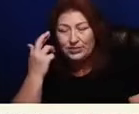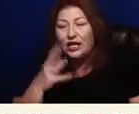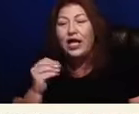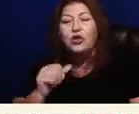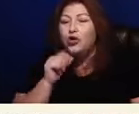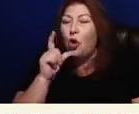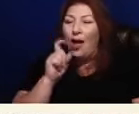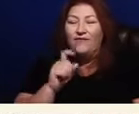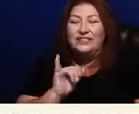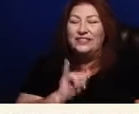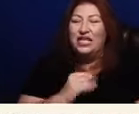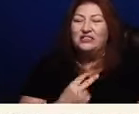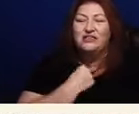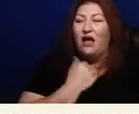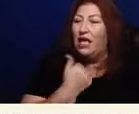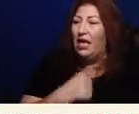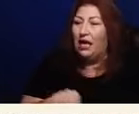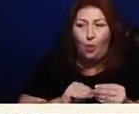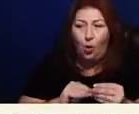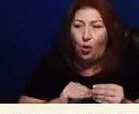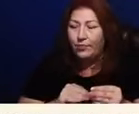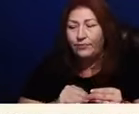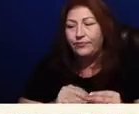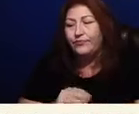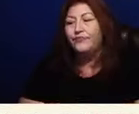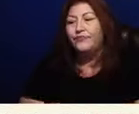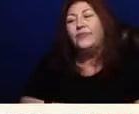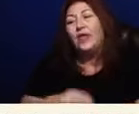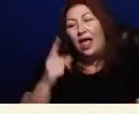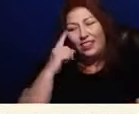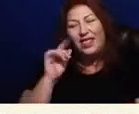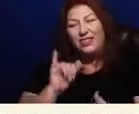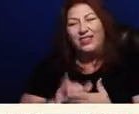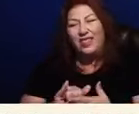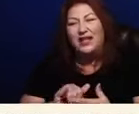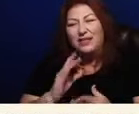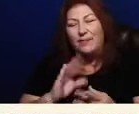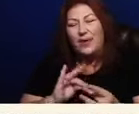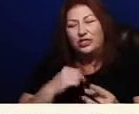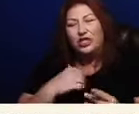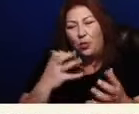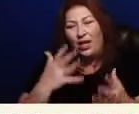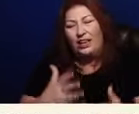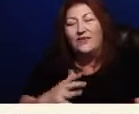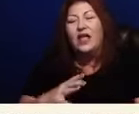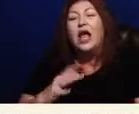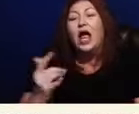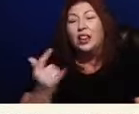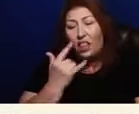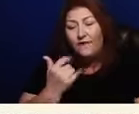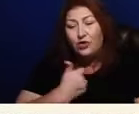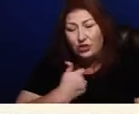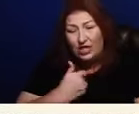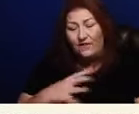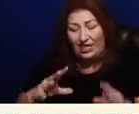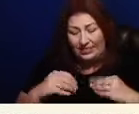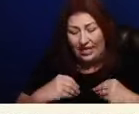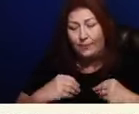stay stuck anymore. So that's the message that I want to leave. Just love yourself and embrace yourself for where you are right now. And